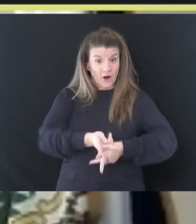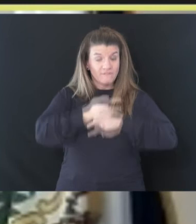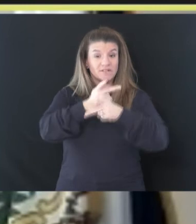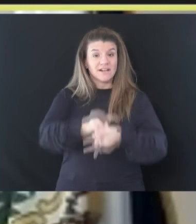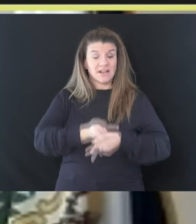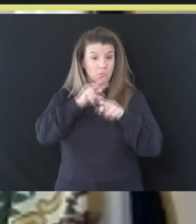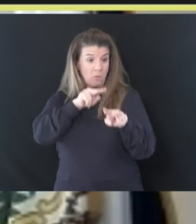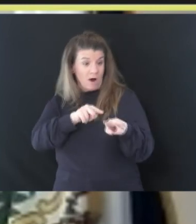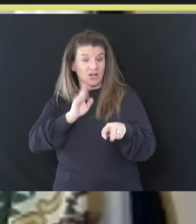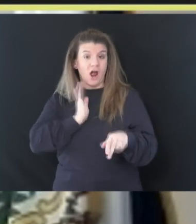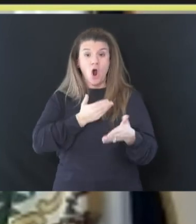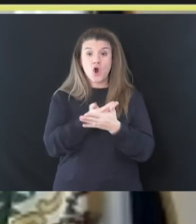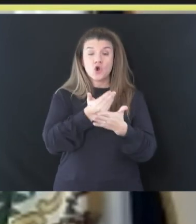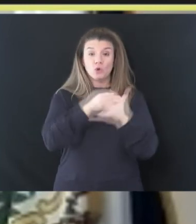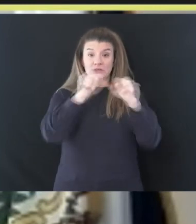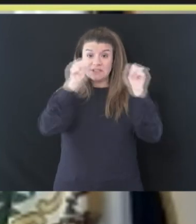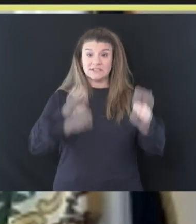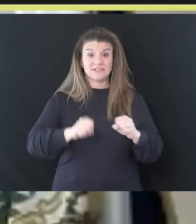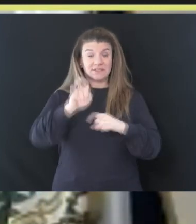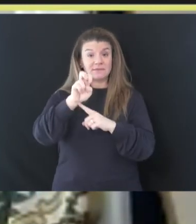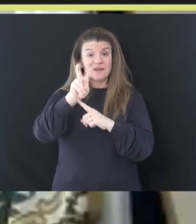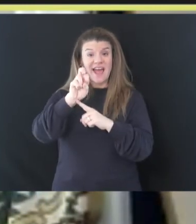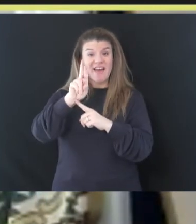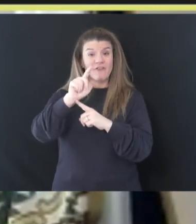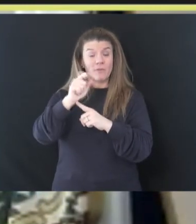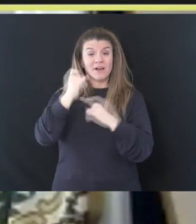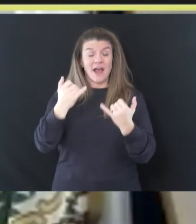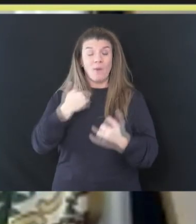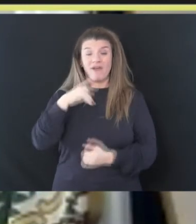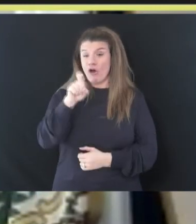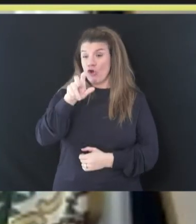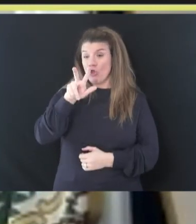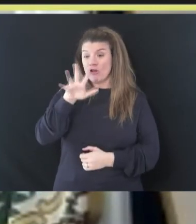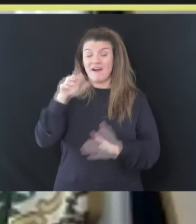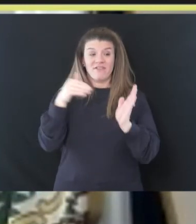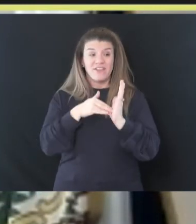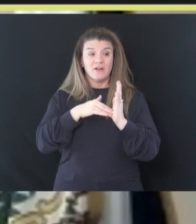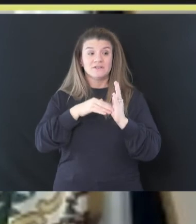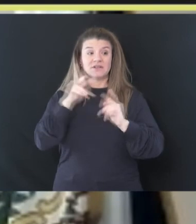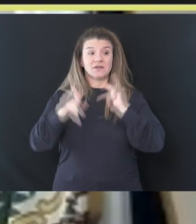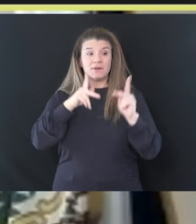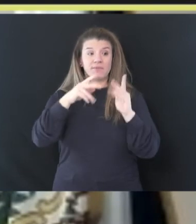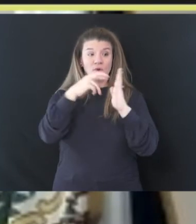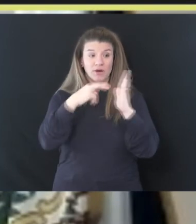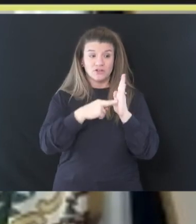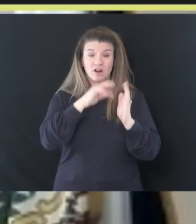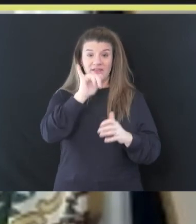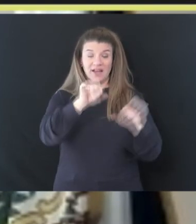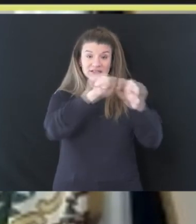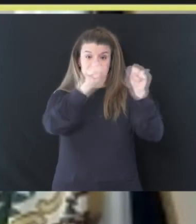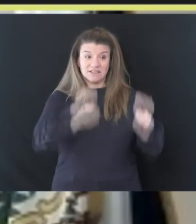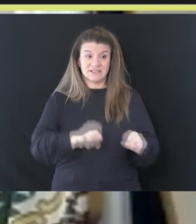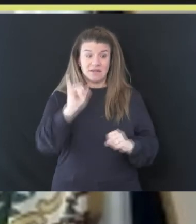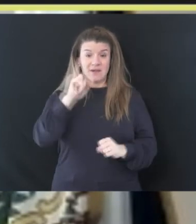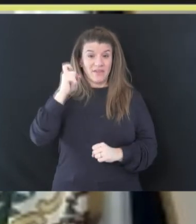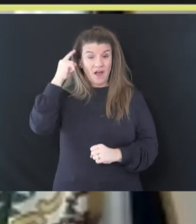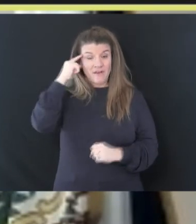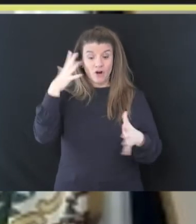Everbridge system. We now have 135,000 individuals registered in that system. As the governor said,